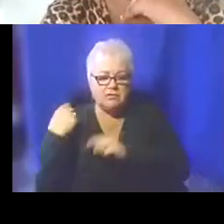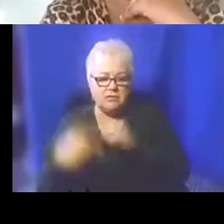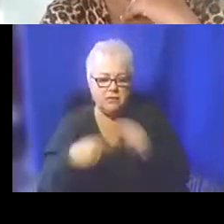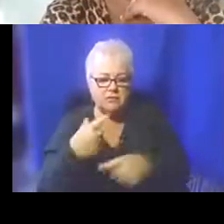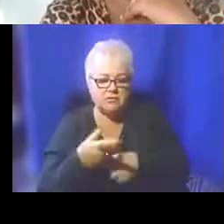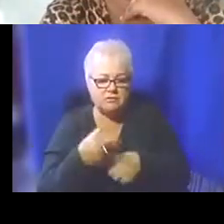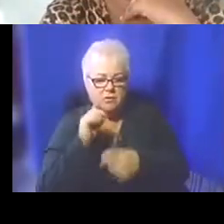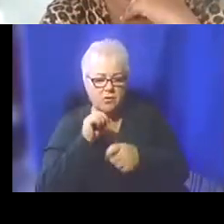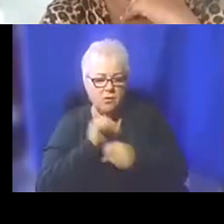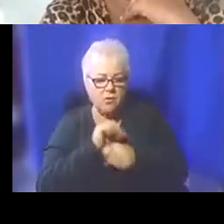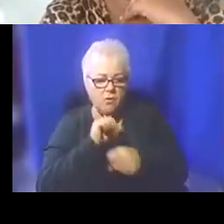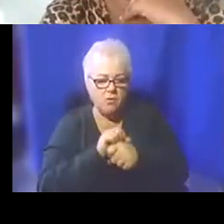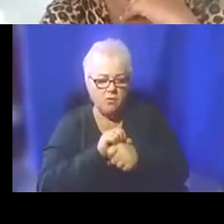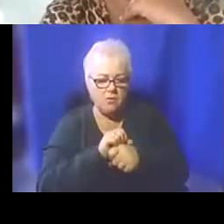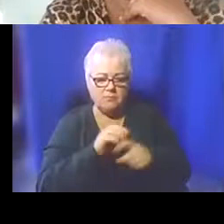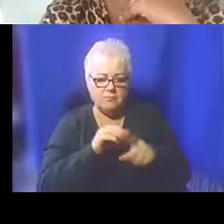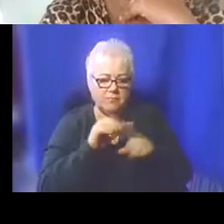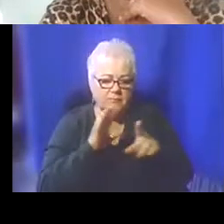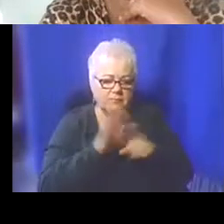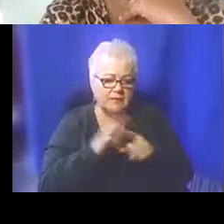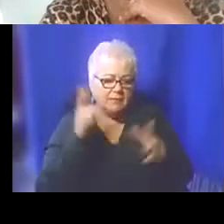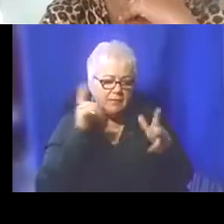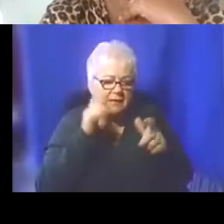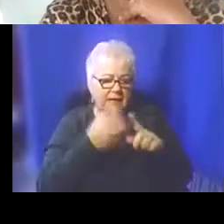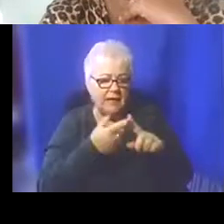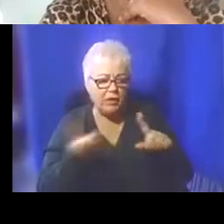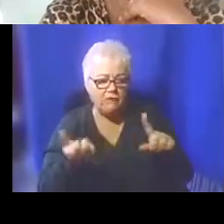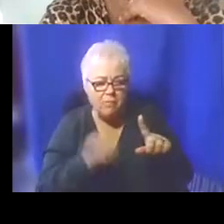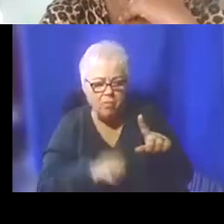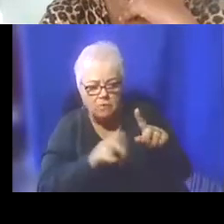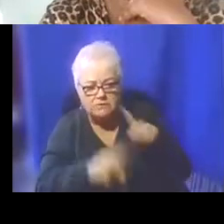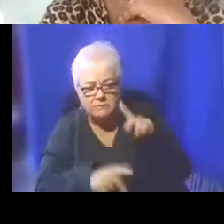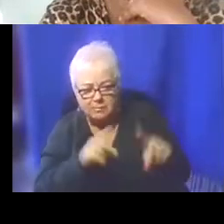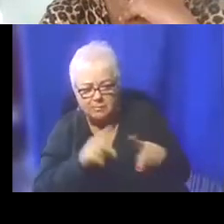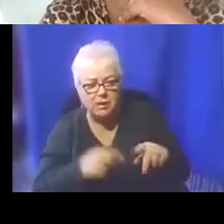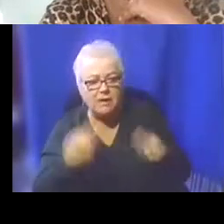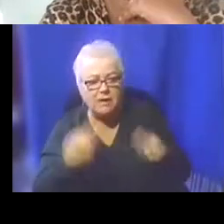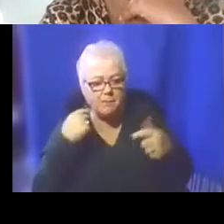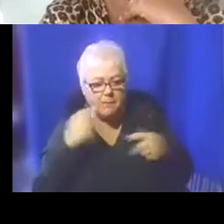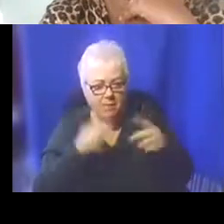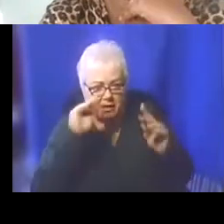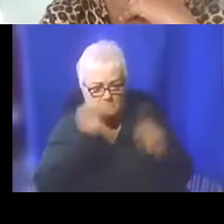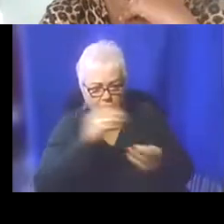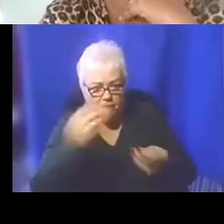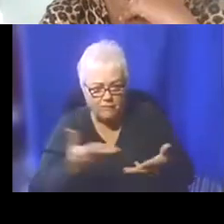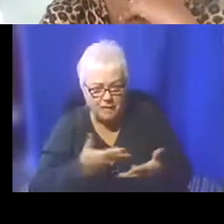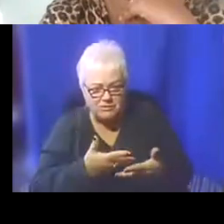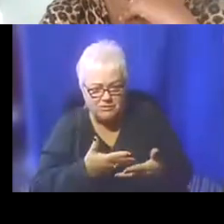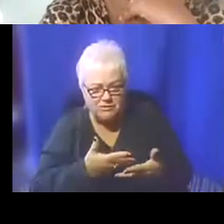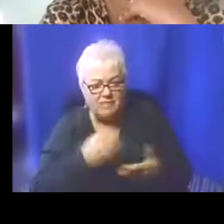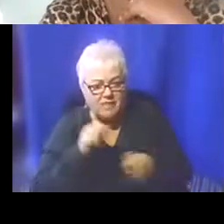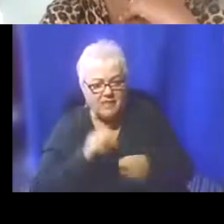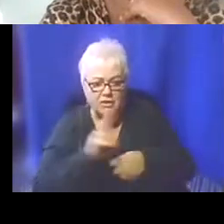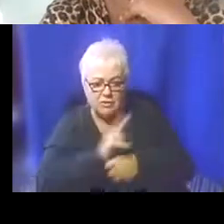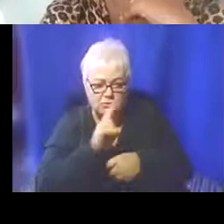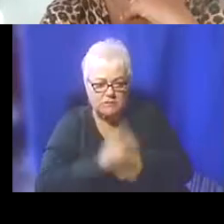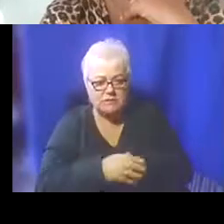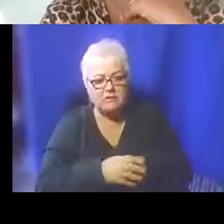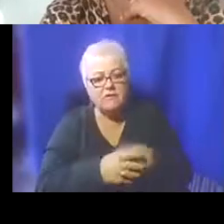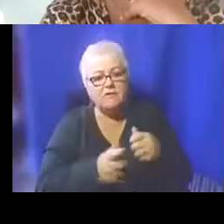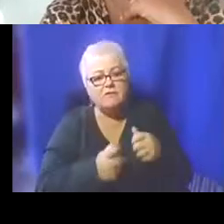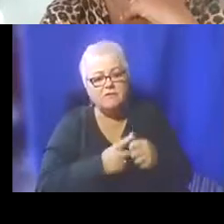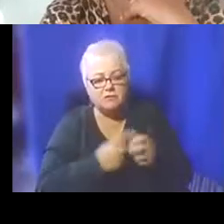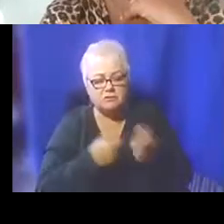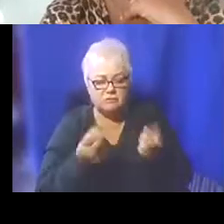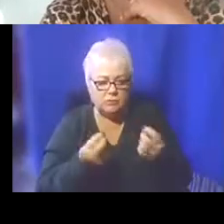the people it directly impacts, to hear from them. And when you give the people the information, they can use it. I think the first order of business is